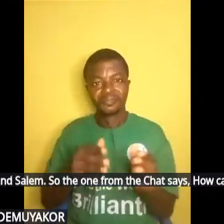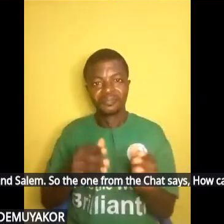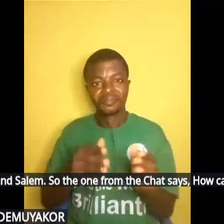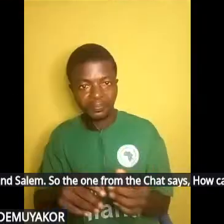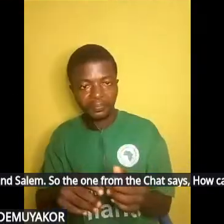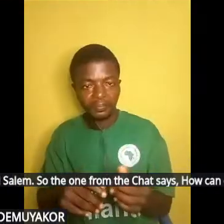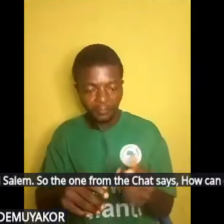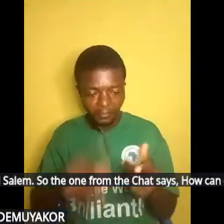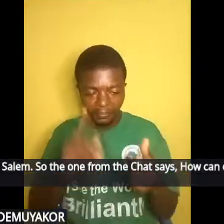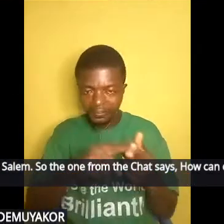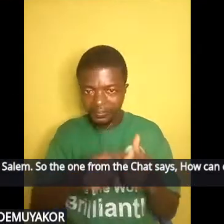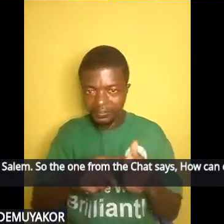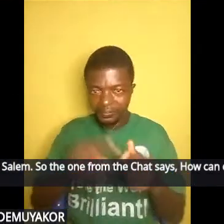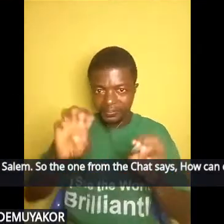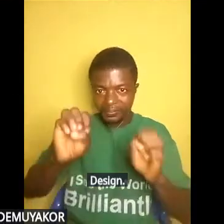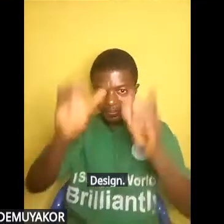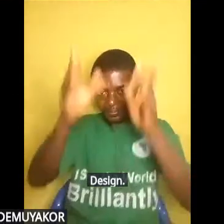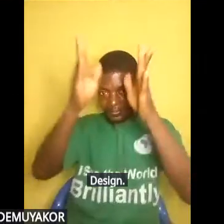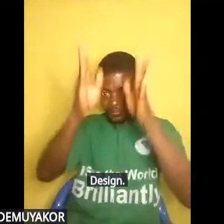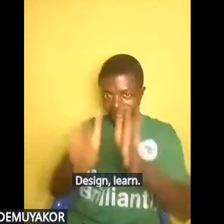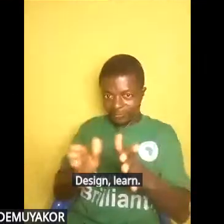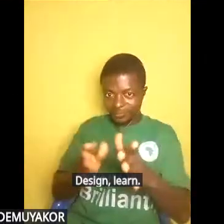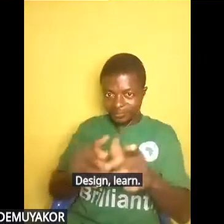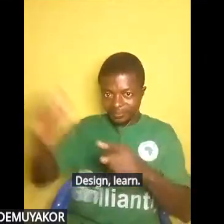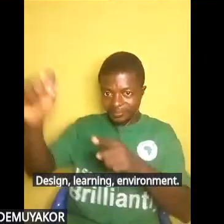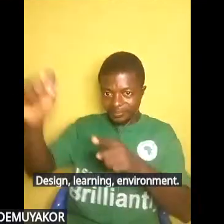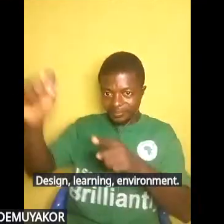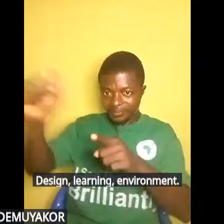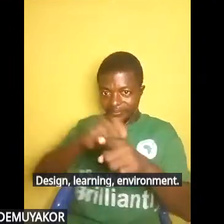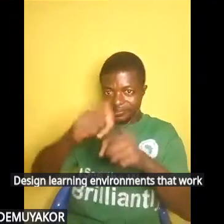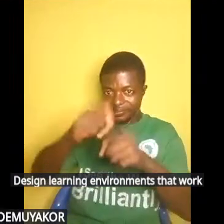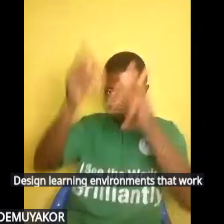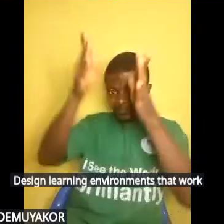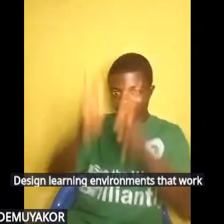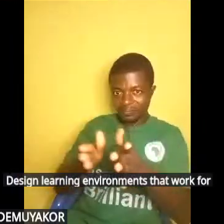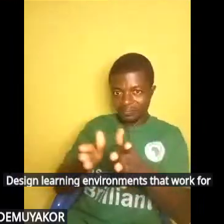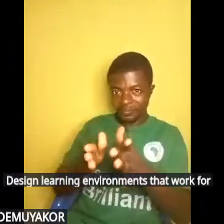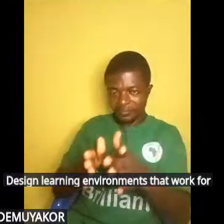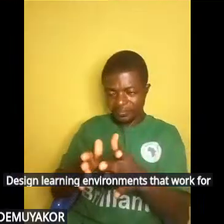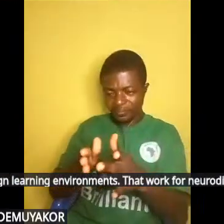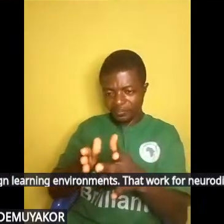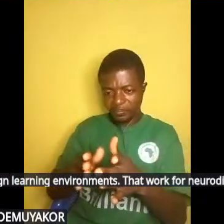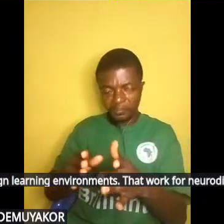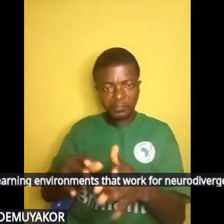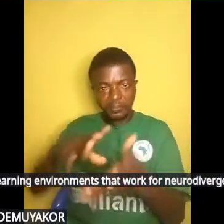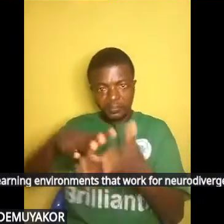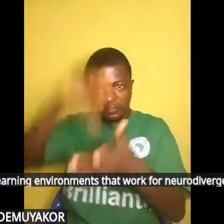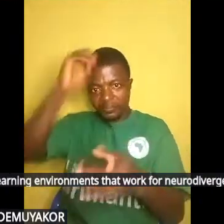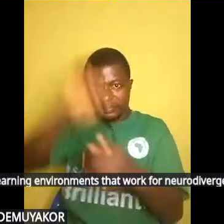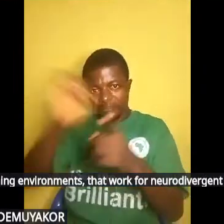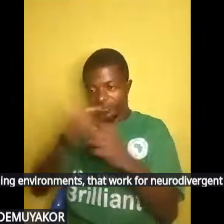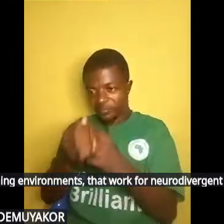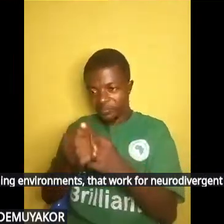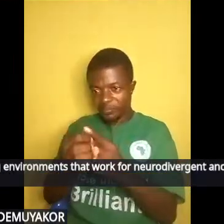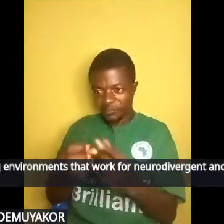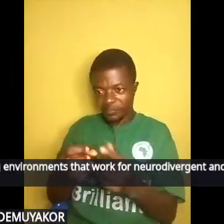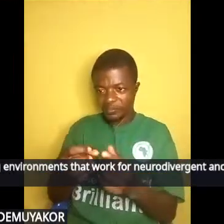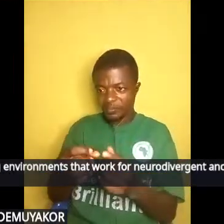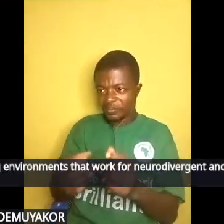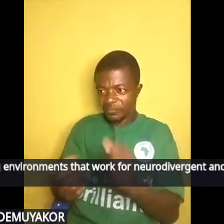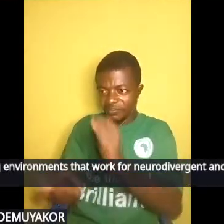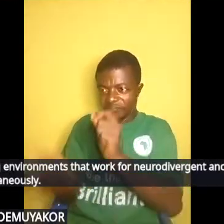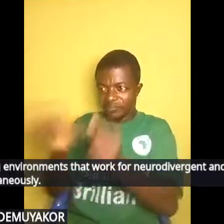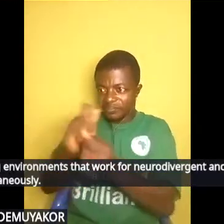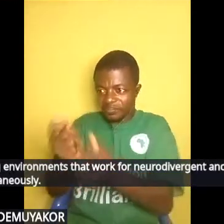and trainers design learning environments that work for neurodivergent and neurotypical learners